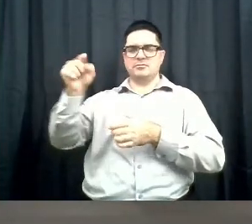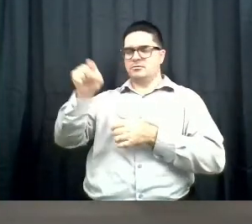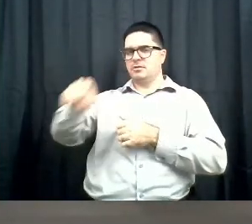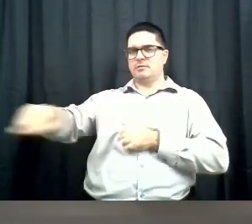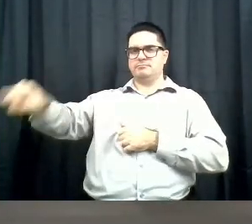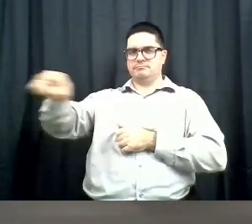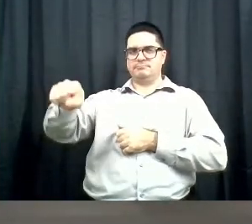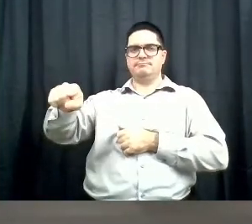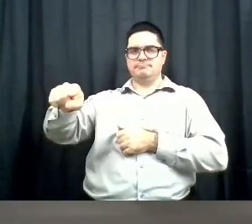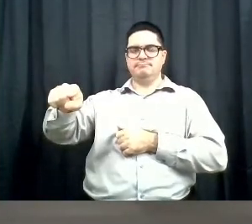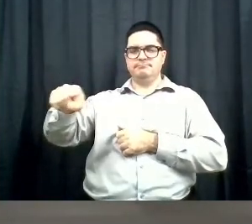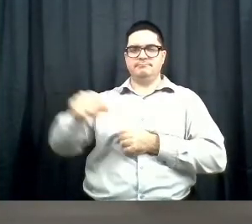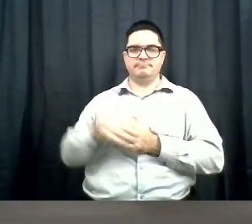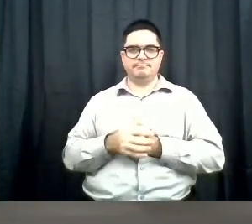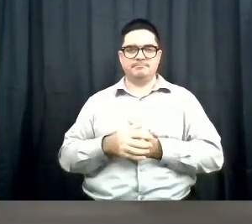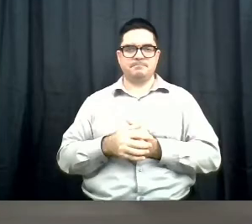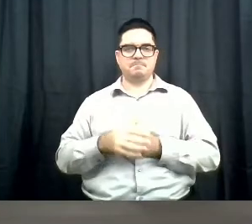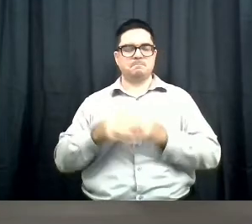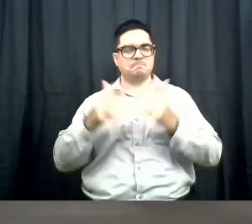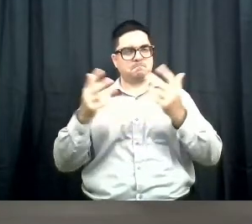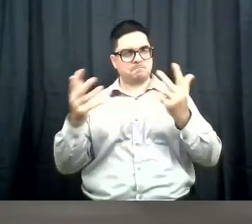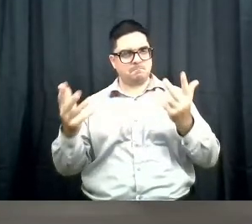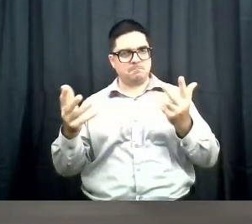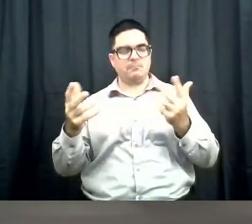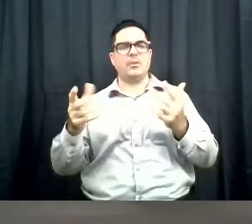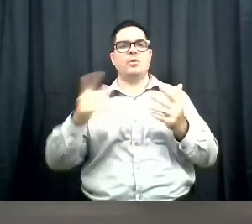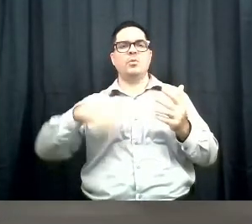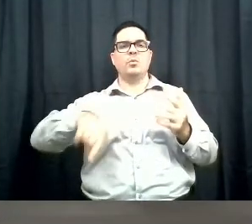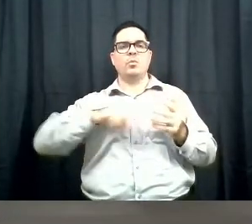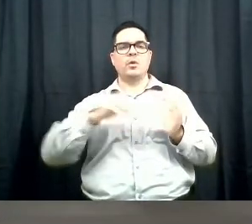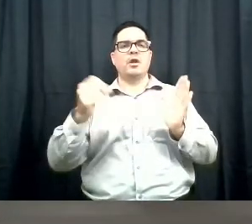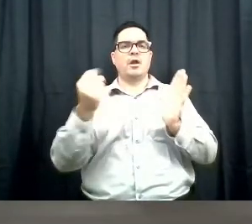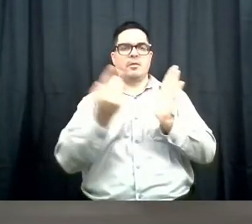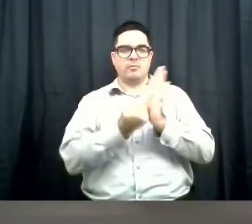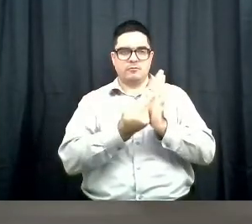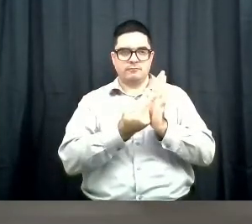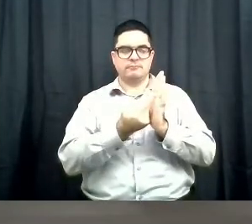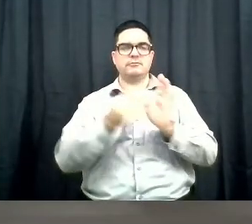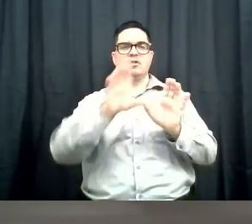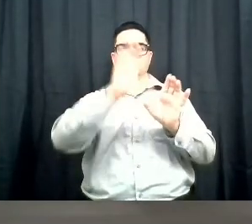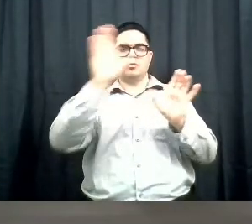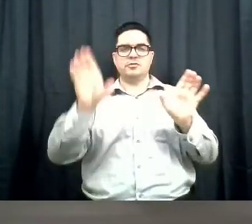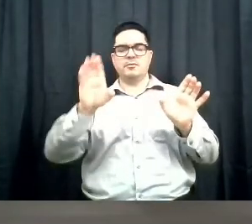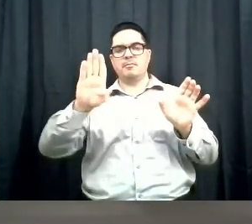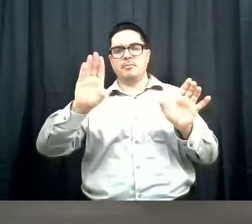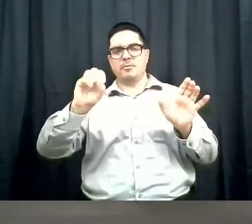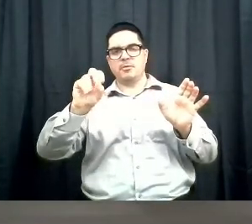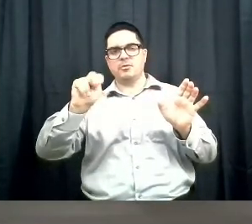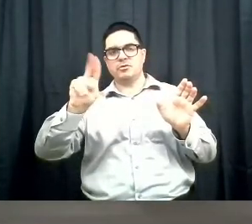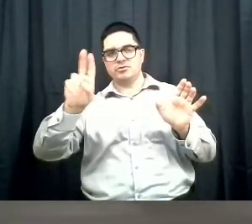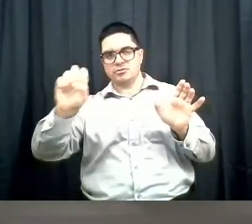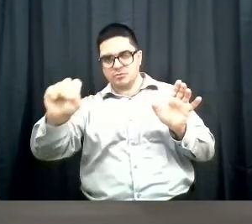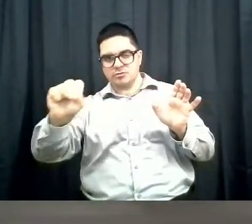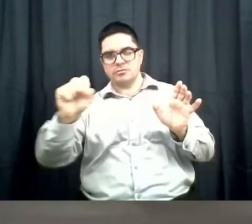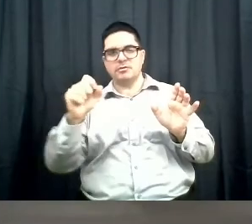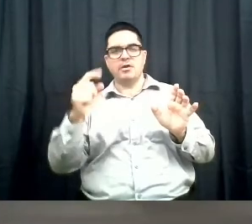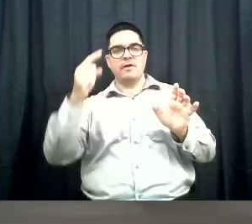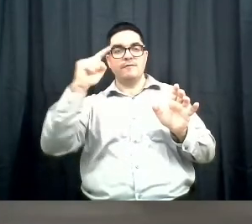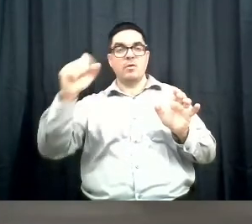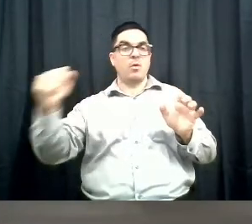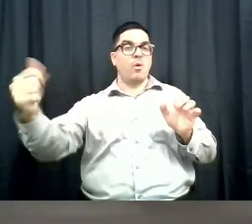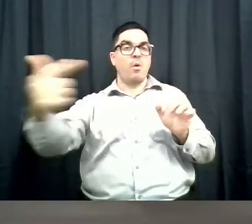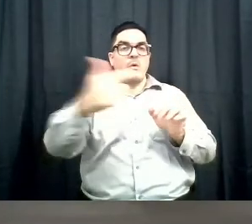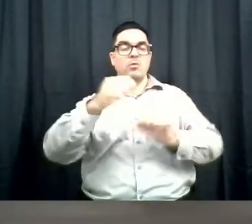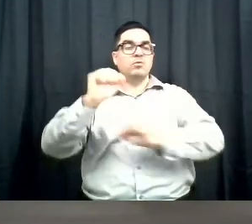As earlier, you know, we approved the government's request for reapportionment for a Christmas bonus, which is for all employees. We have worked separately